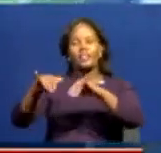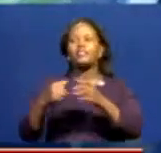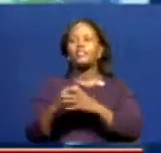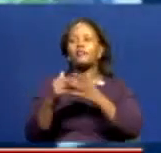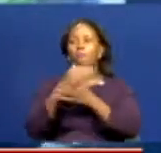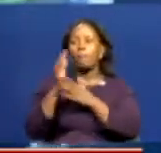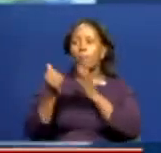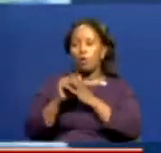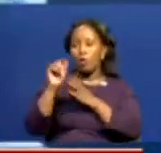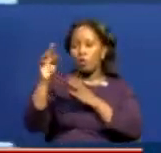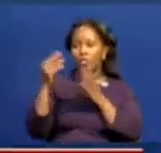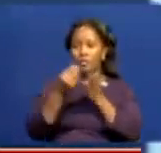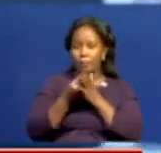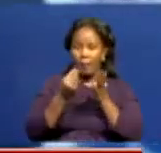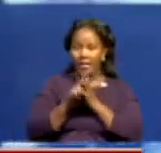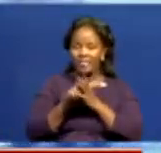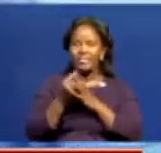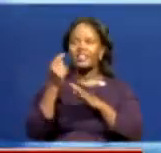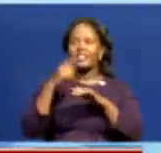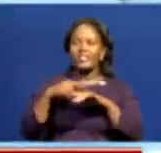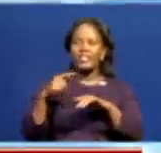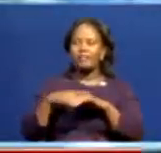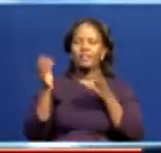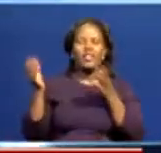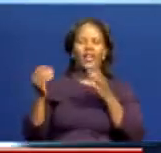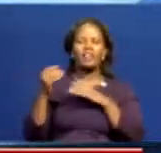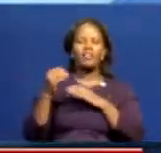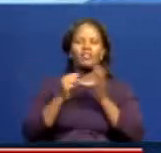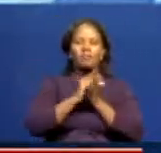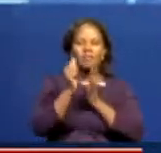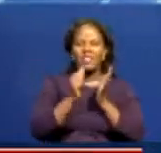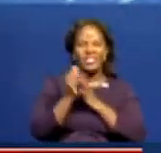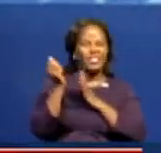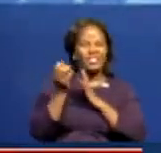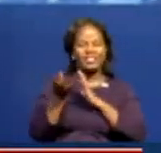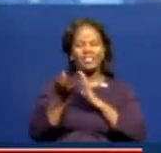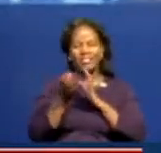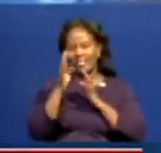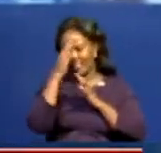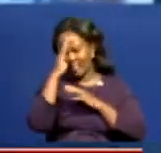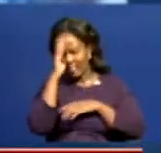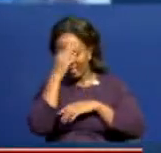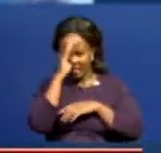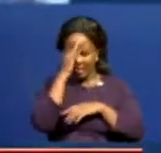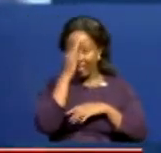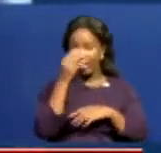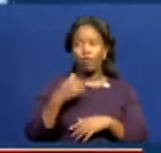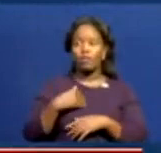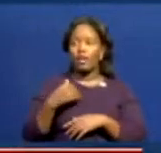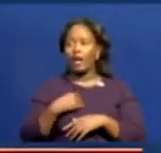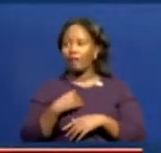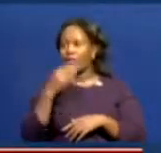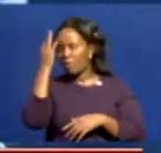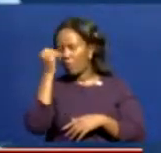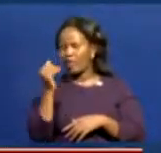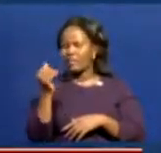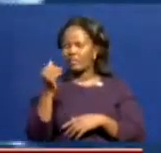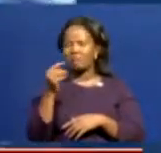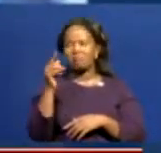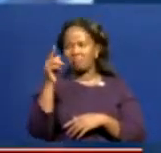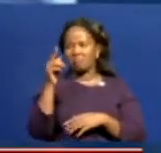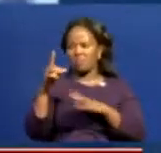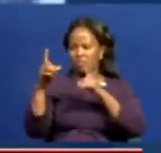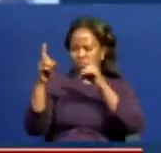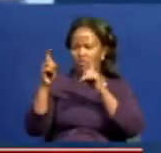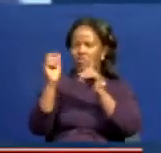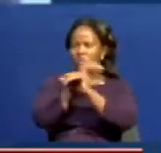when they were produced, they were a bit controversial. Yeah. And the reason why they were controversial, you'll notice where the image of the